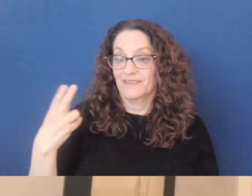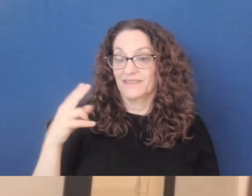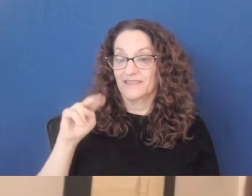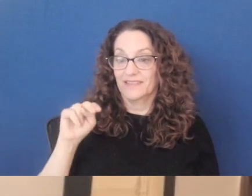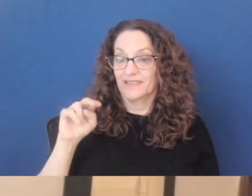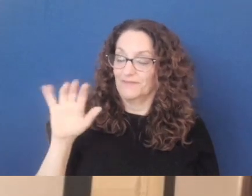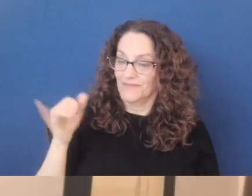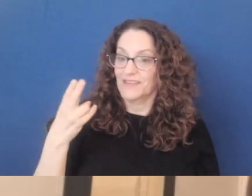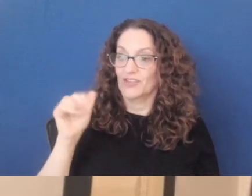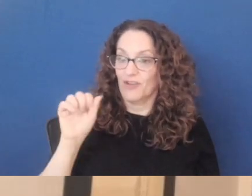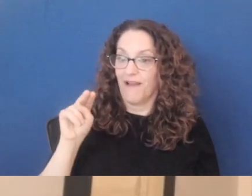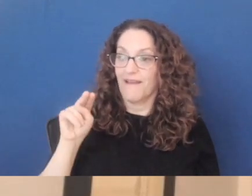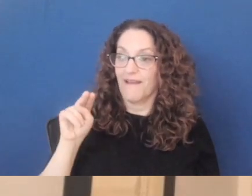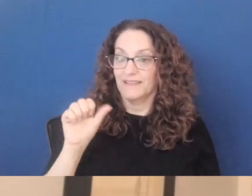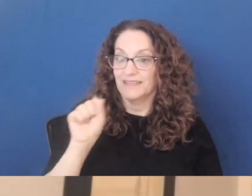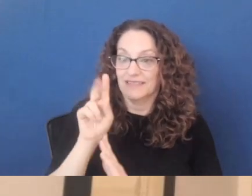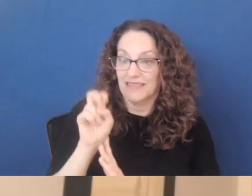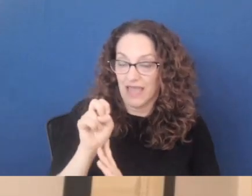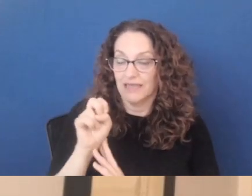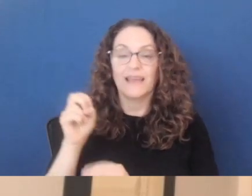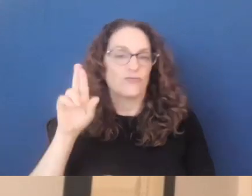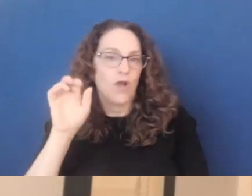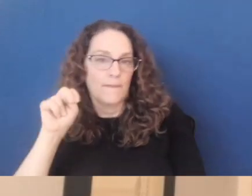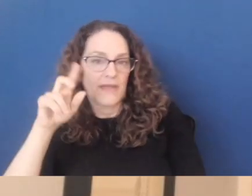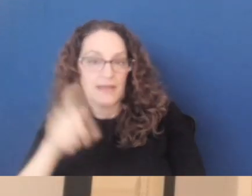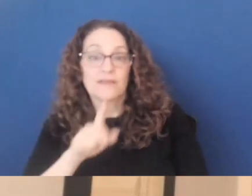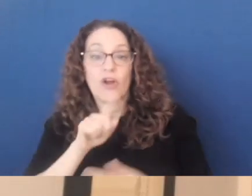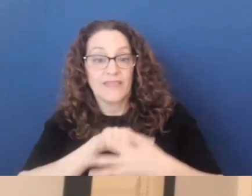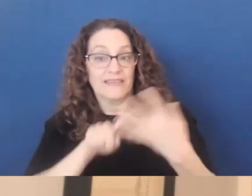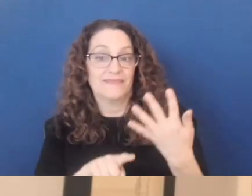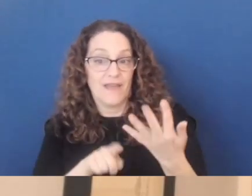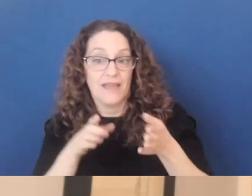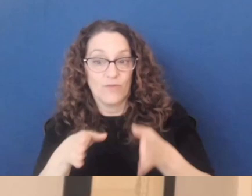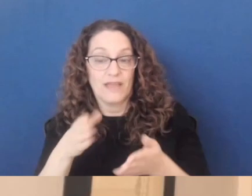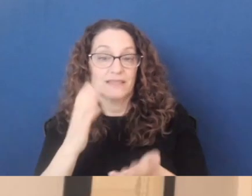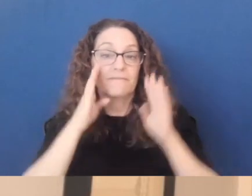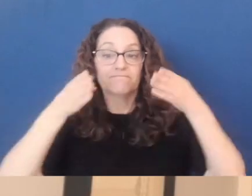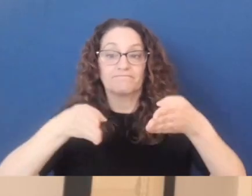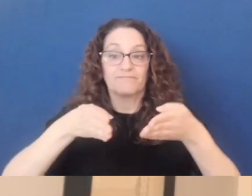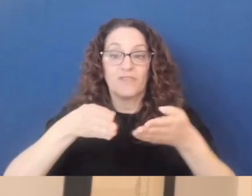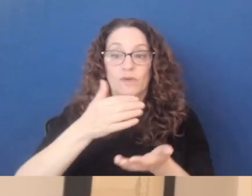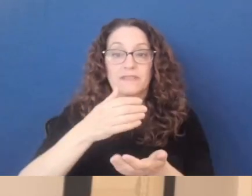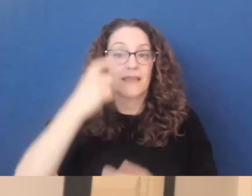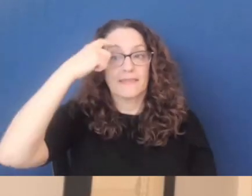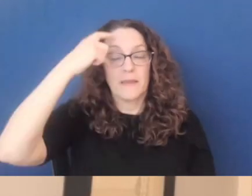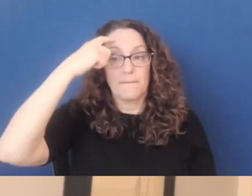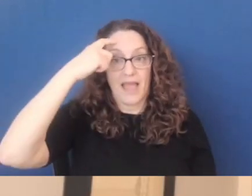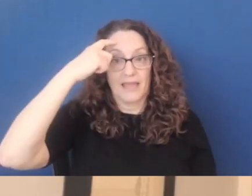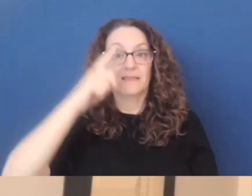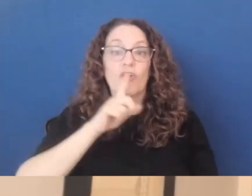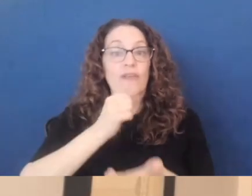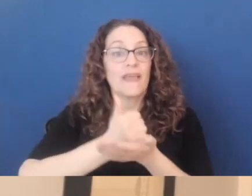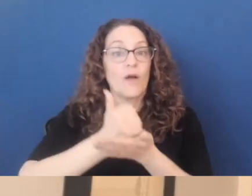that specific Robin says, are these five ways of focusing the mind especially useful in achieving access concentration to enter the